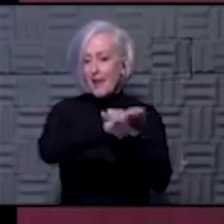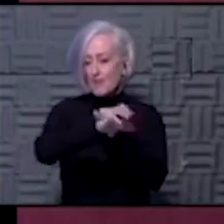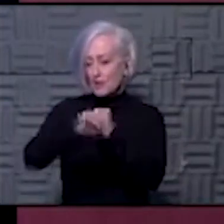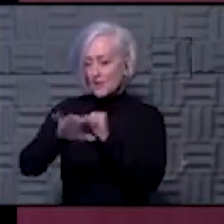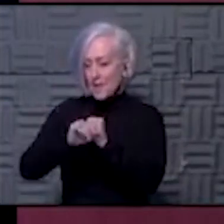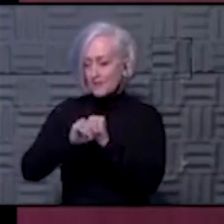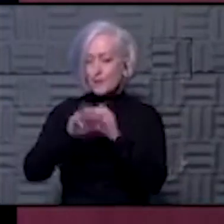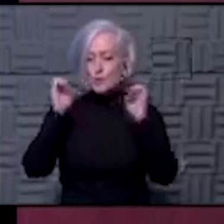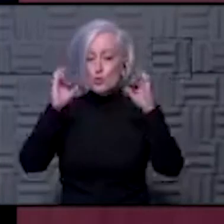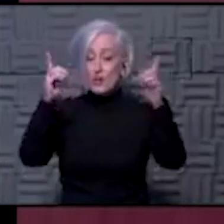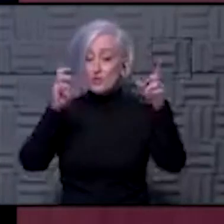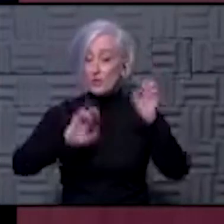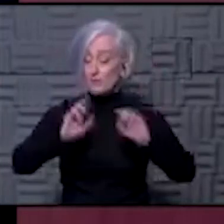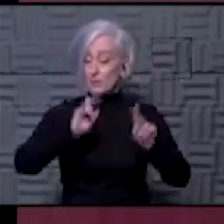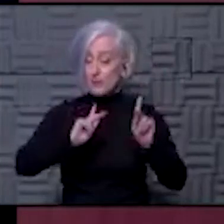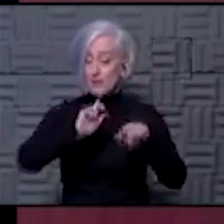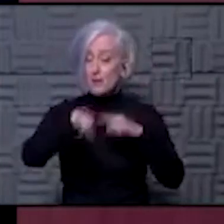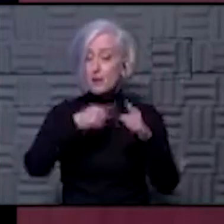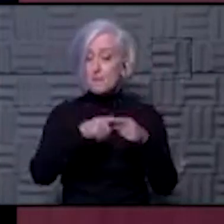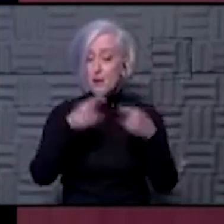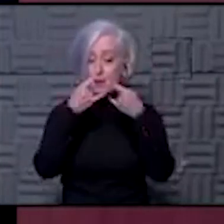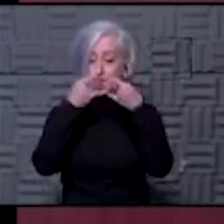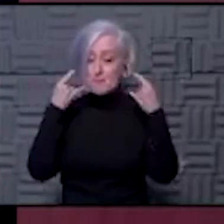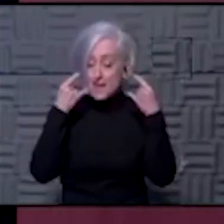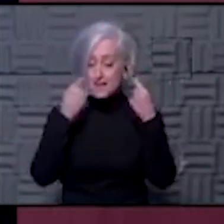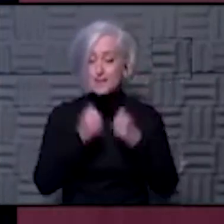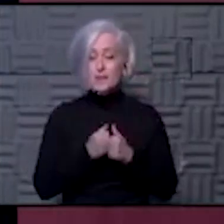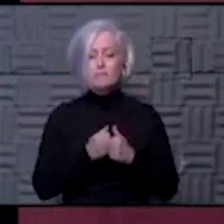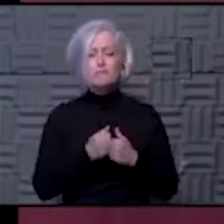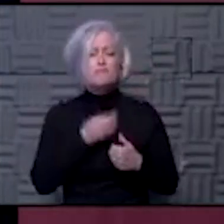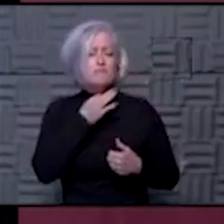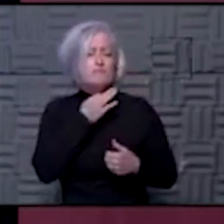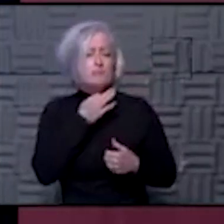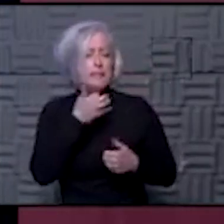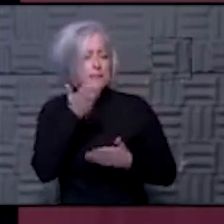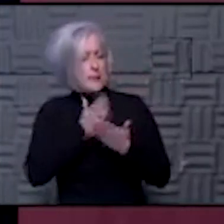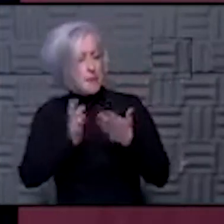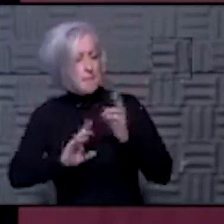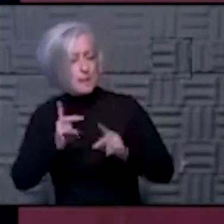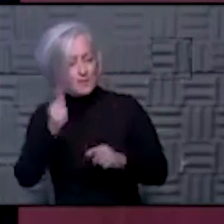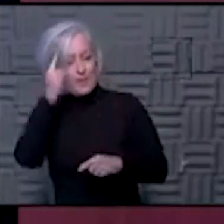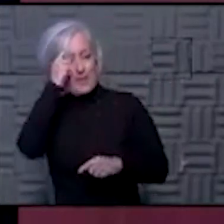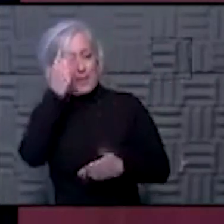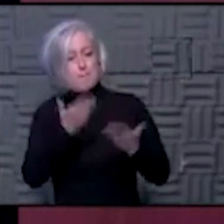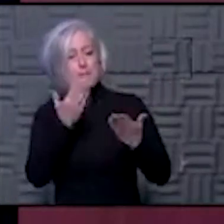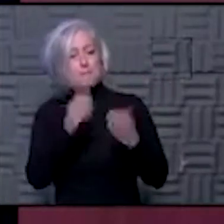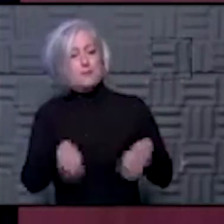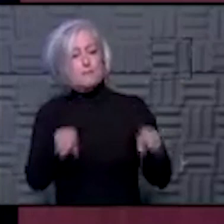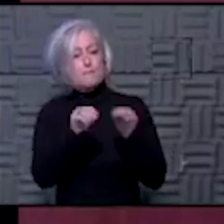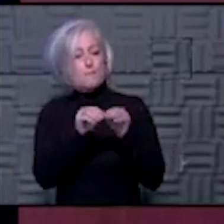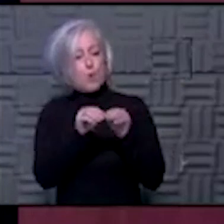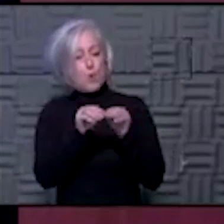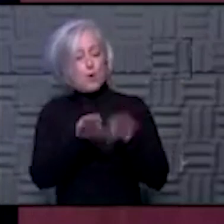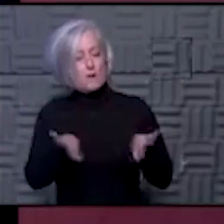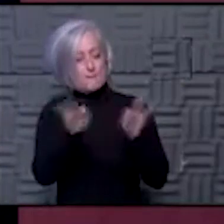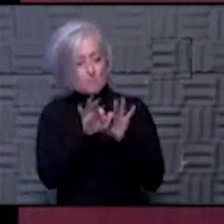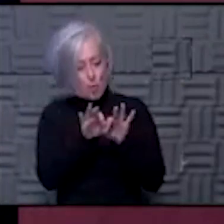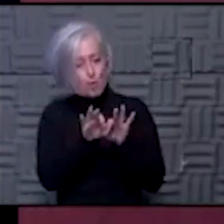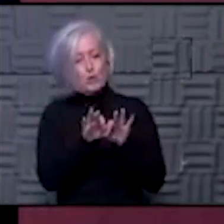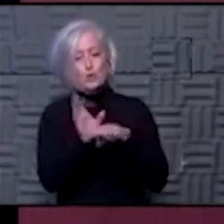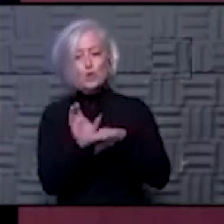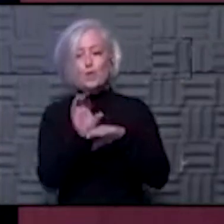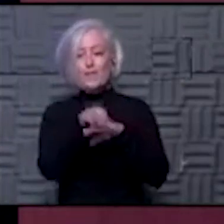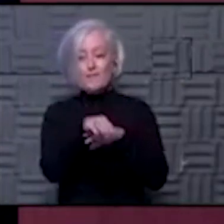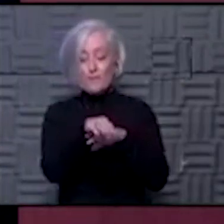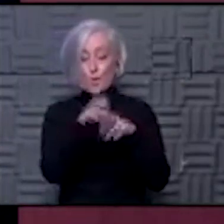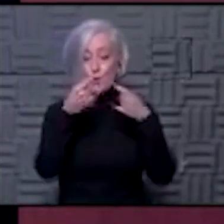wearing. There are some people that are wondering maybe it'd be better to put the money toward enforcement of mask wearing, and they would like your thoughts and